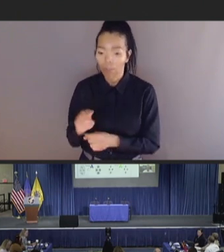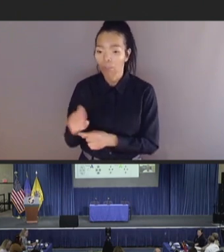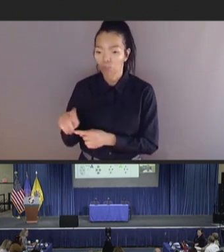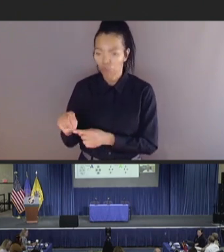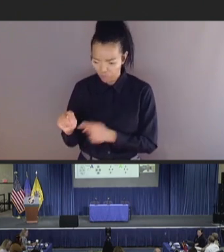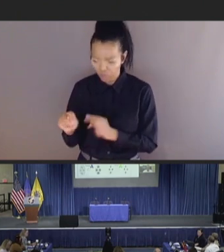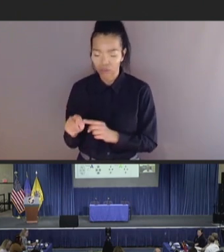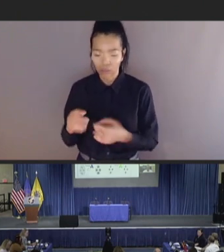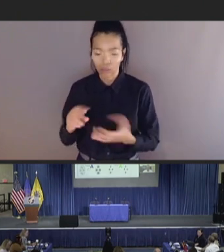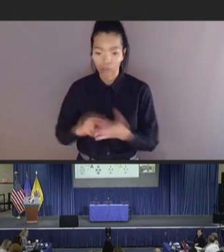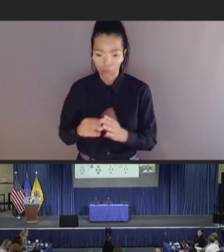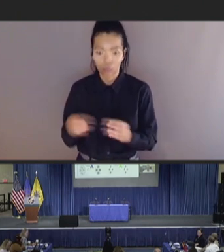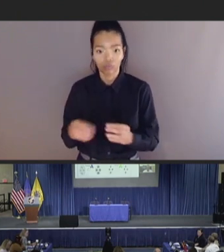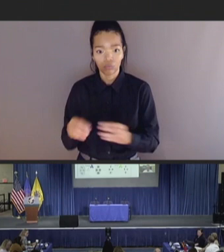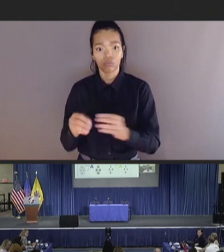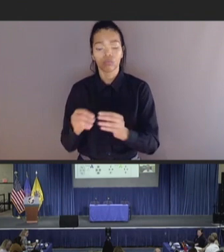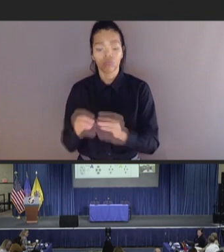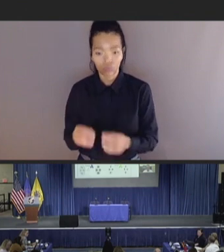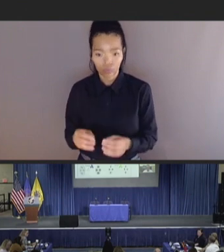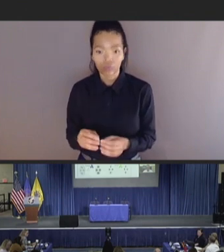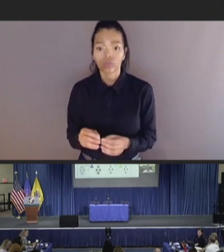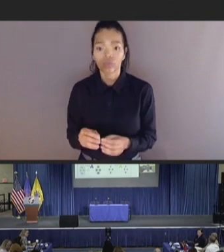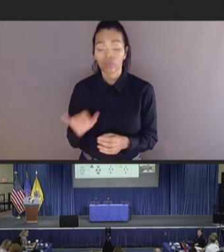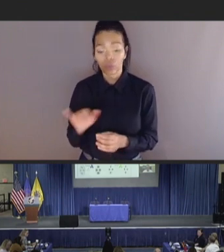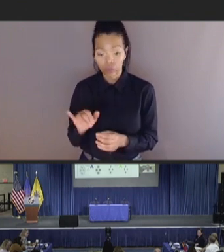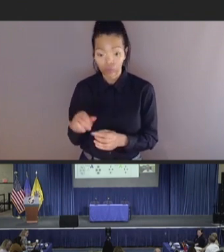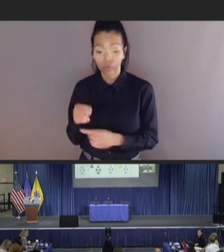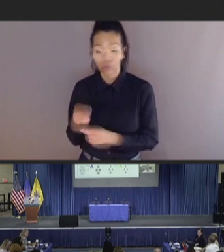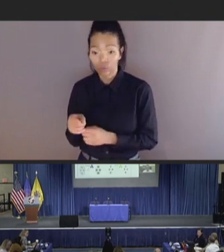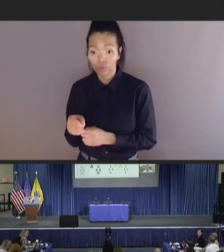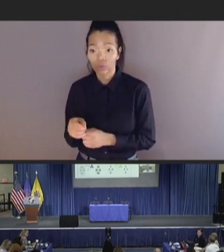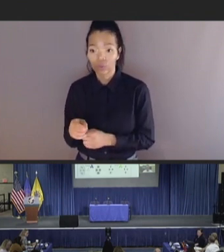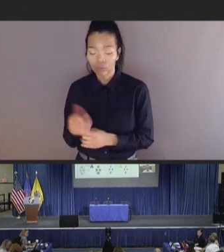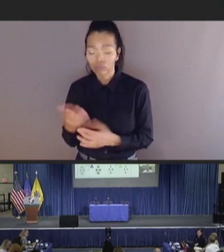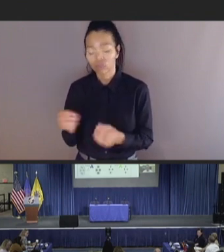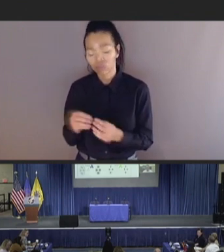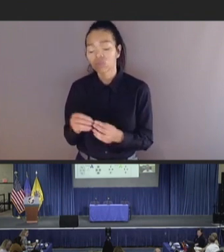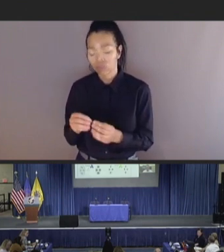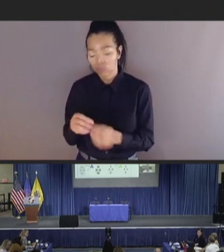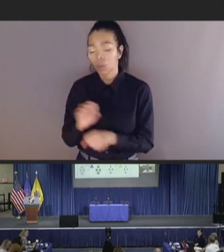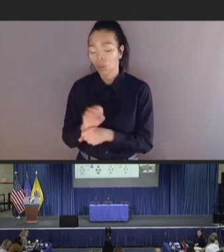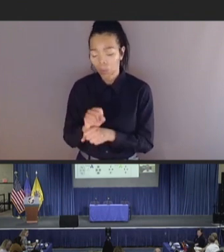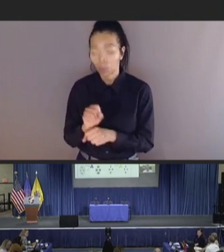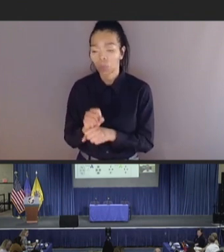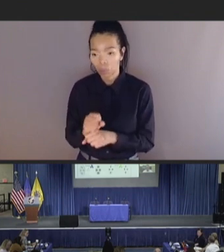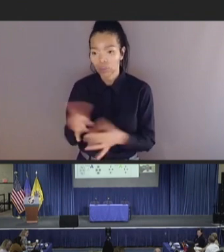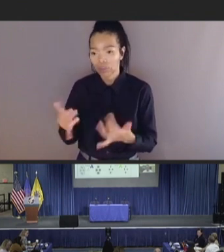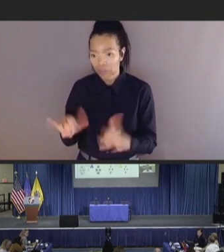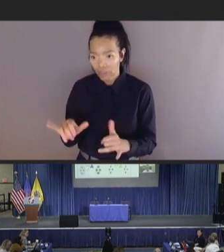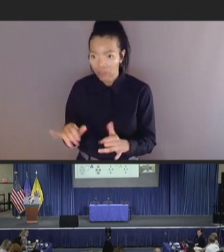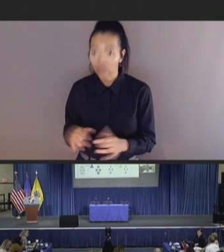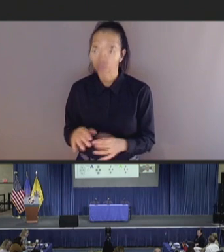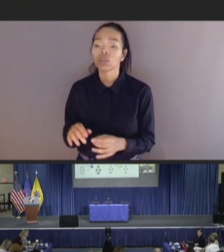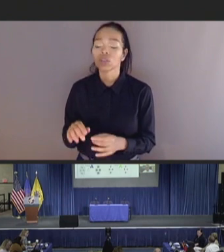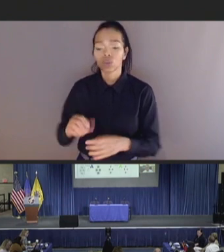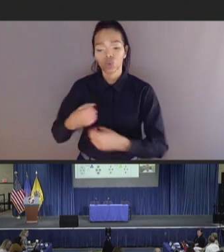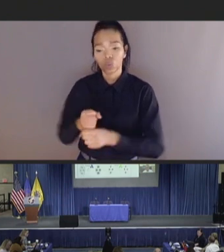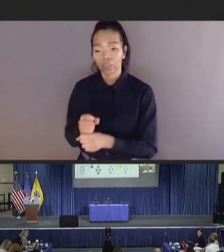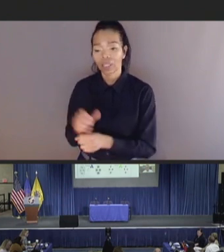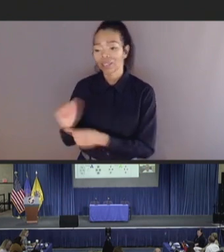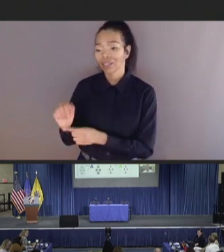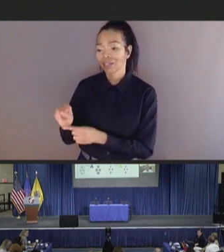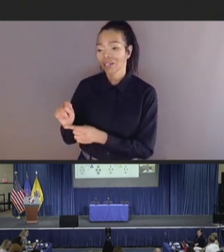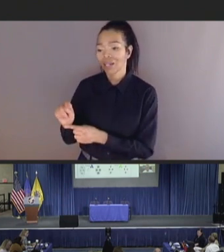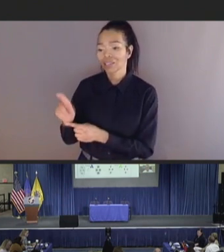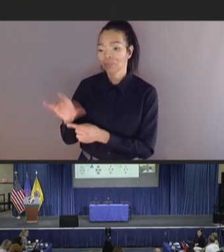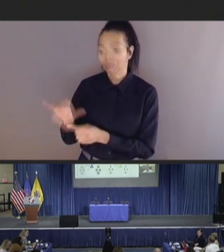cells into the right direction. But of course, there is a long way to go in the developing of broadly neutralizing antibodies, and that is something